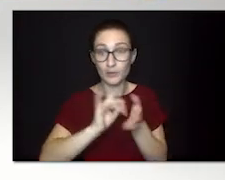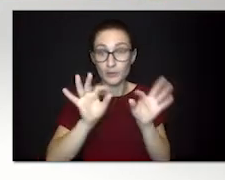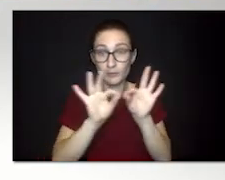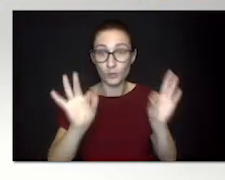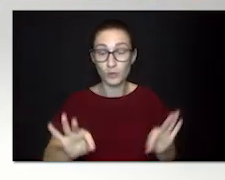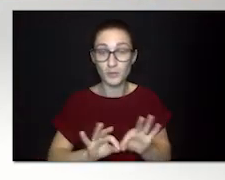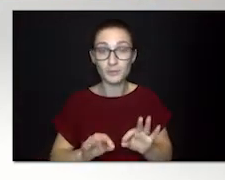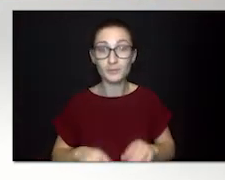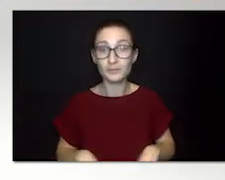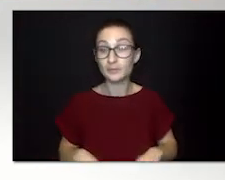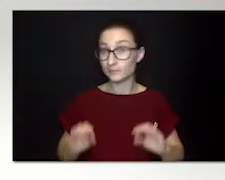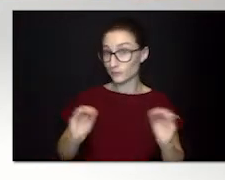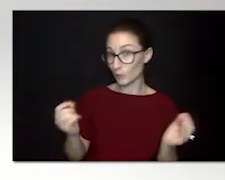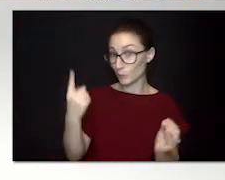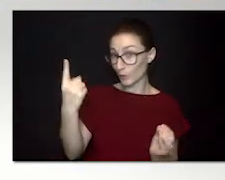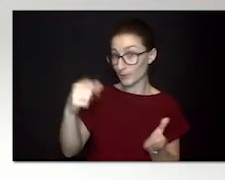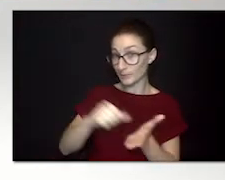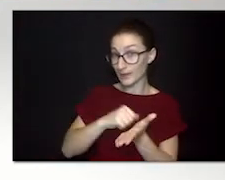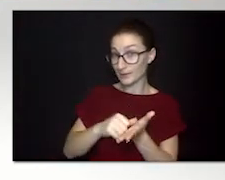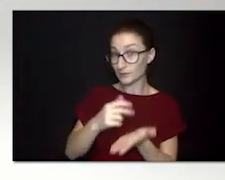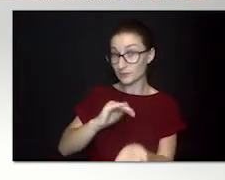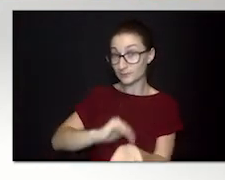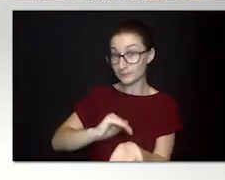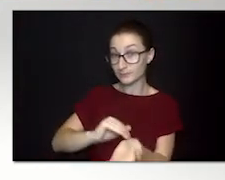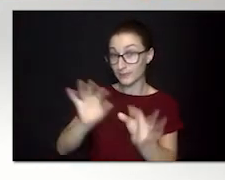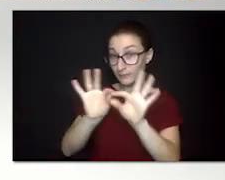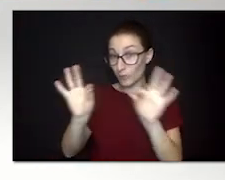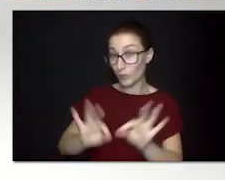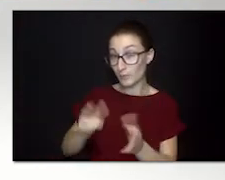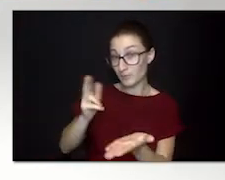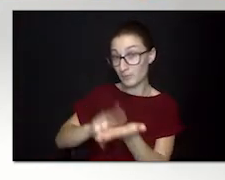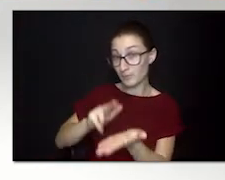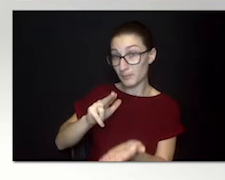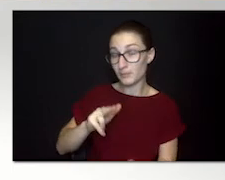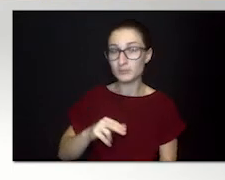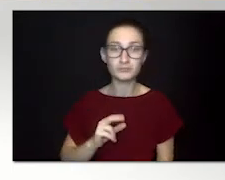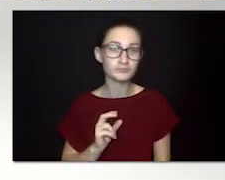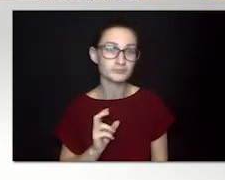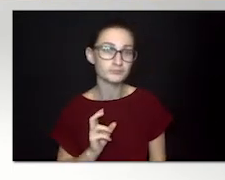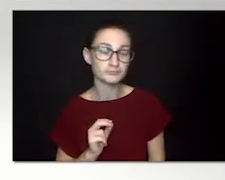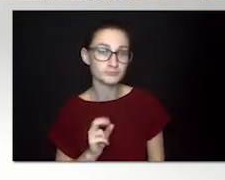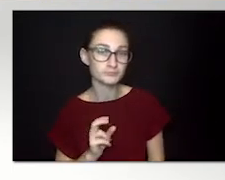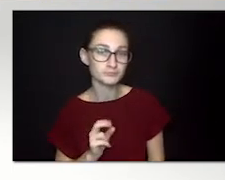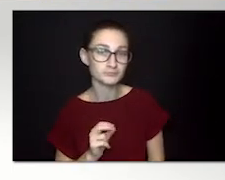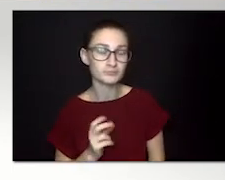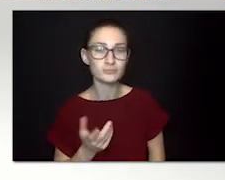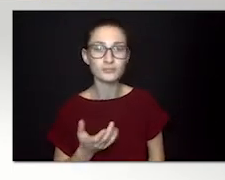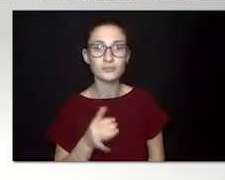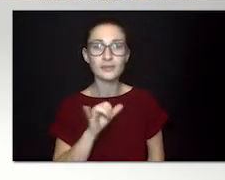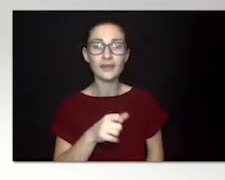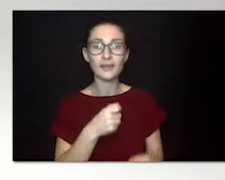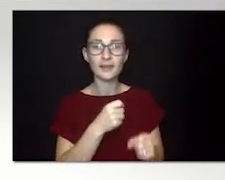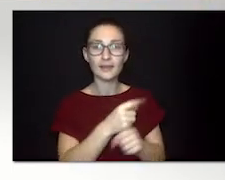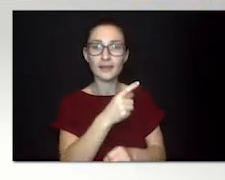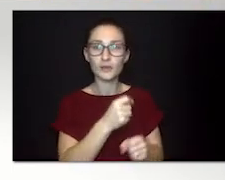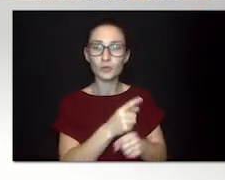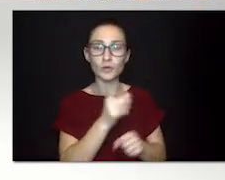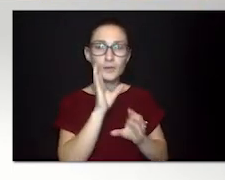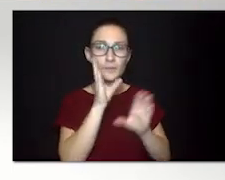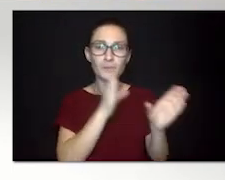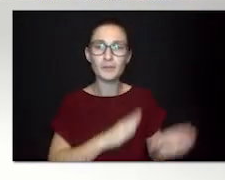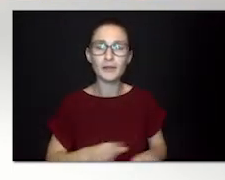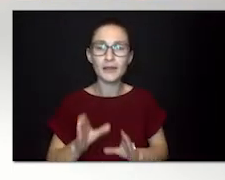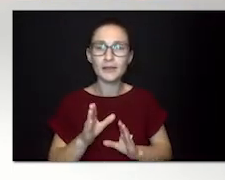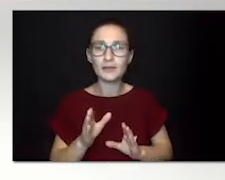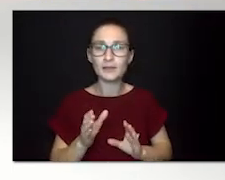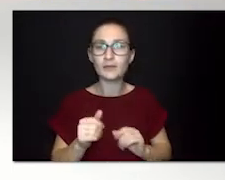form. Not like the one-page physician's report. Just the, I guess, Okay. I don't know if it's the, what's the difference between the annual guardianship plan and the annual